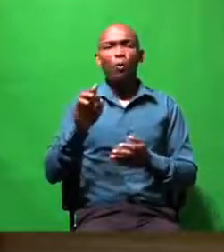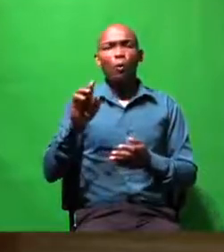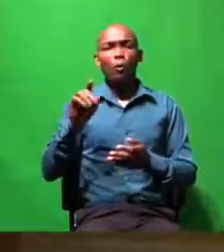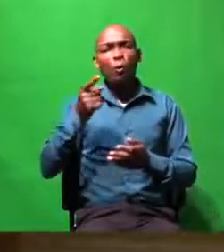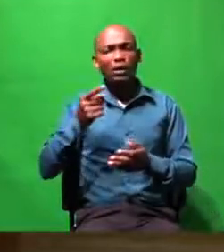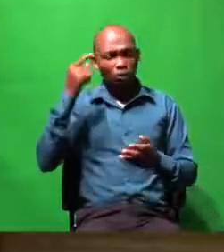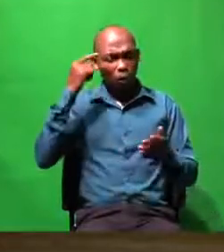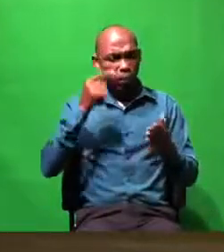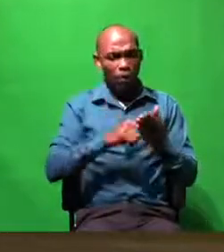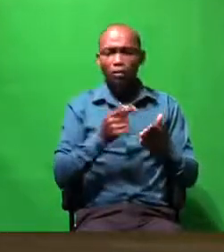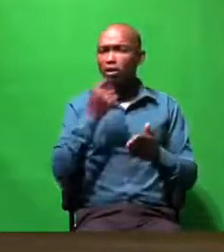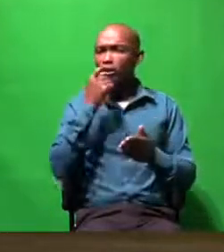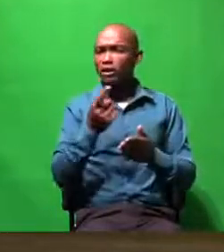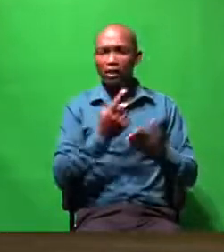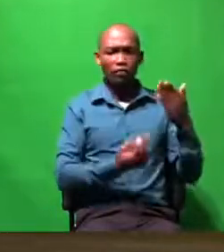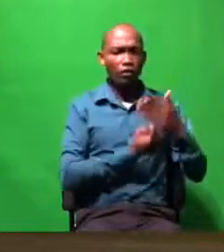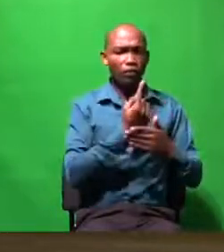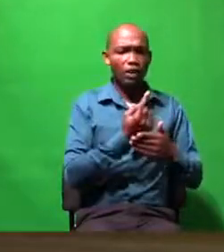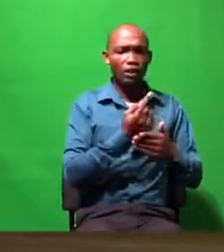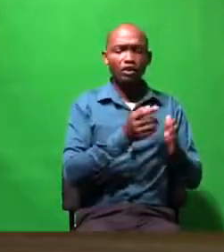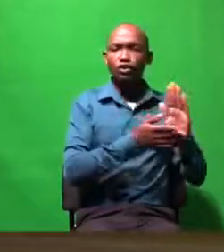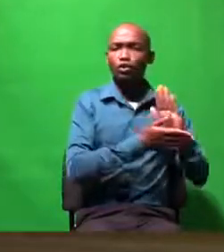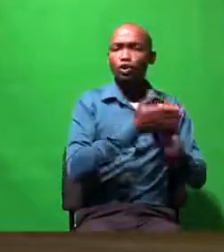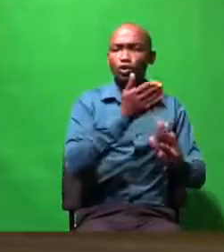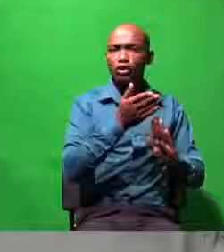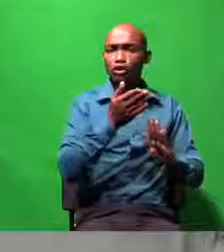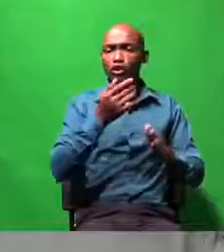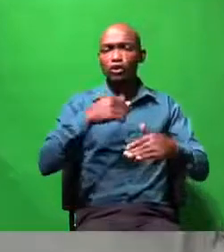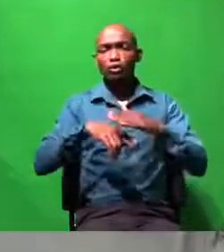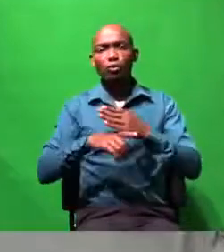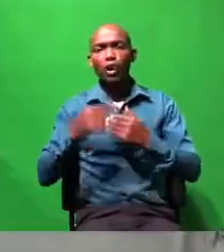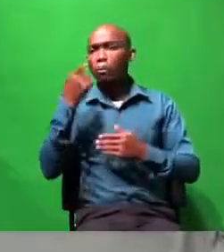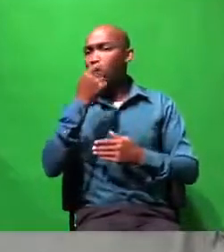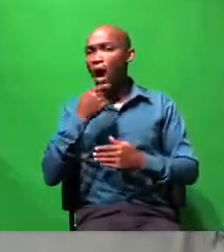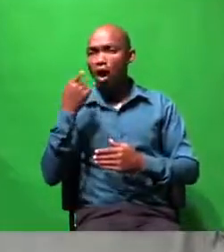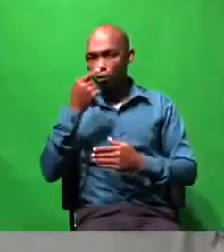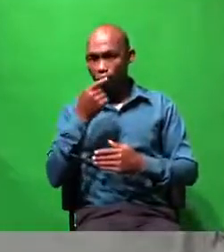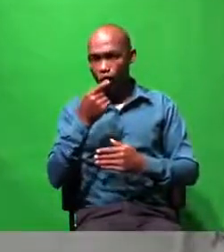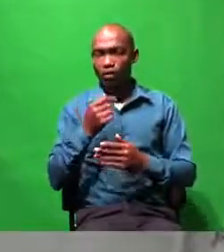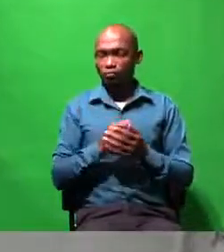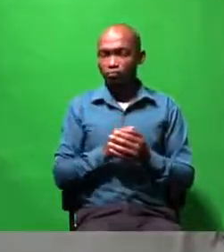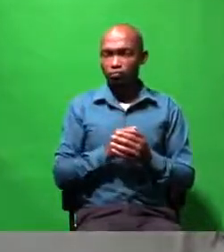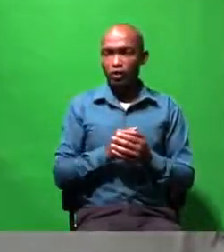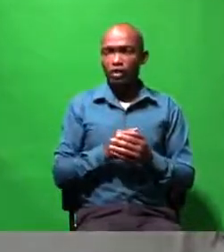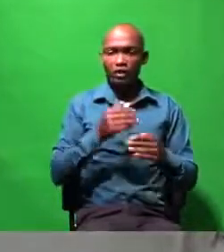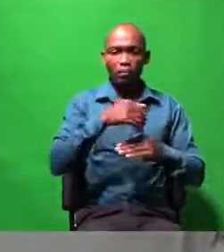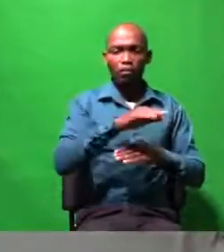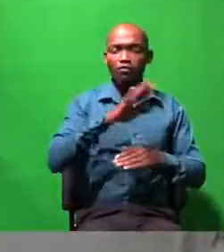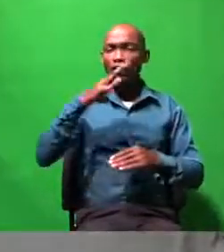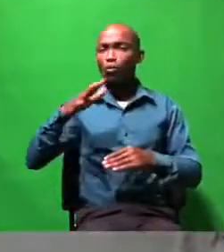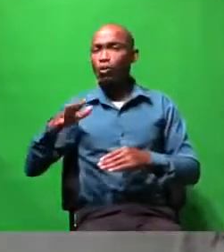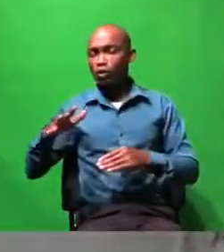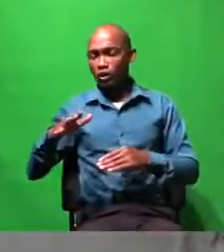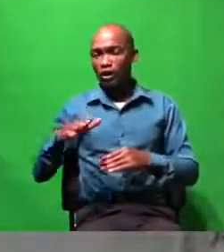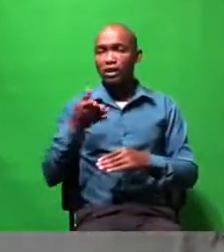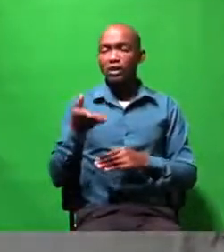to the mouth? It means that when we have a river, that is a moving water. So my student here